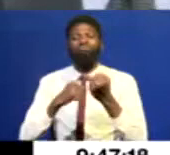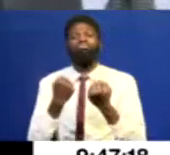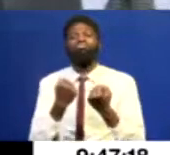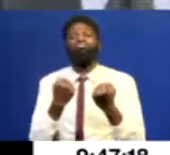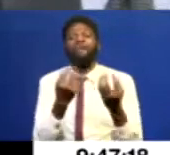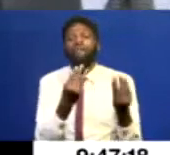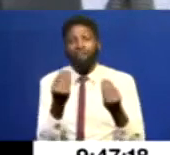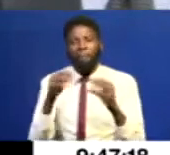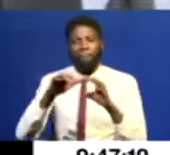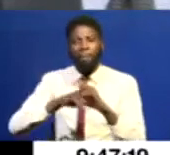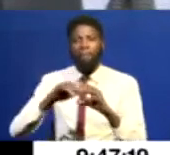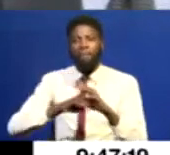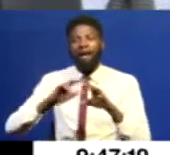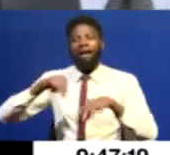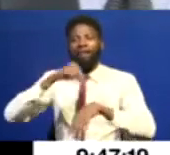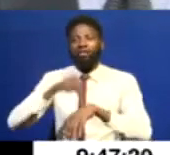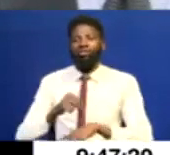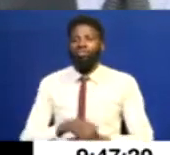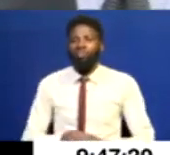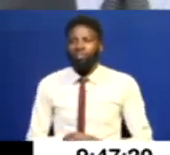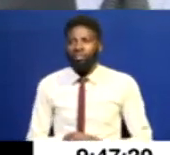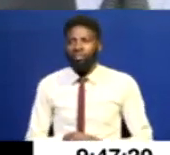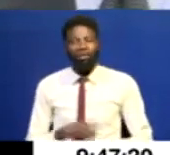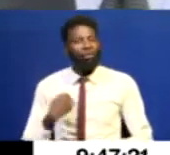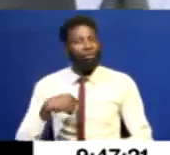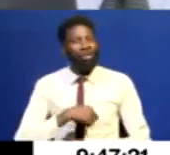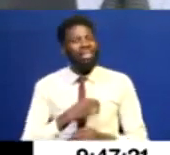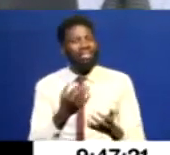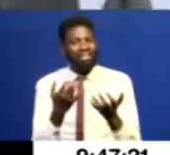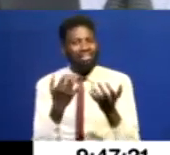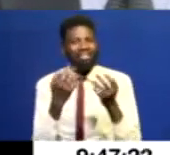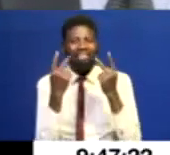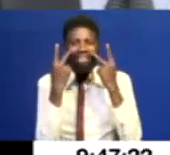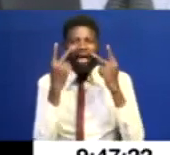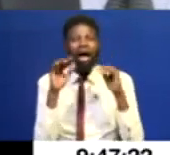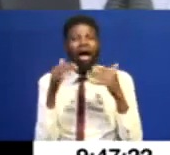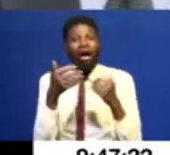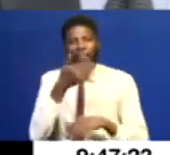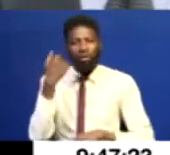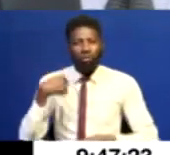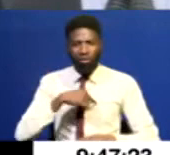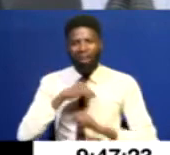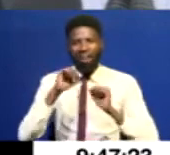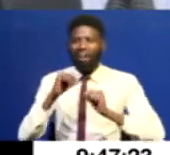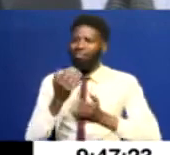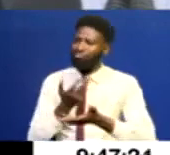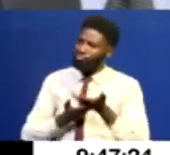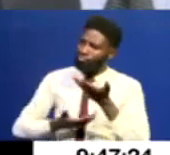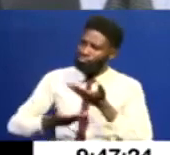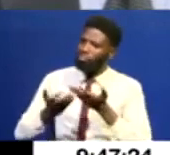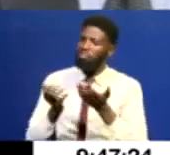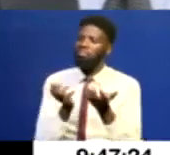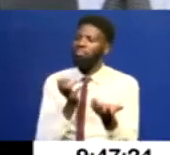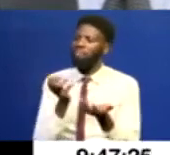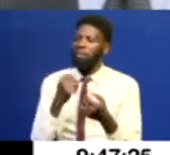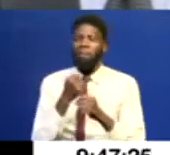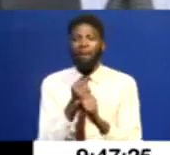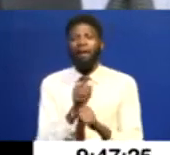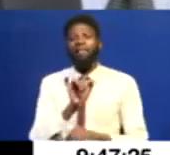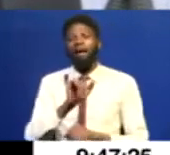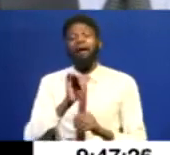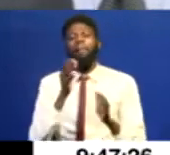states. But despite all that, we need to find how best we can be able to trade and make the logistics